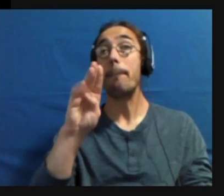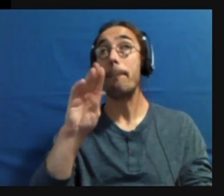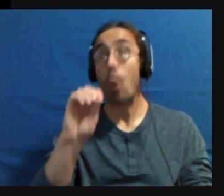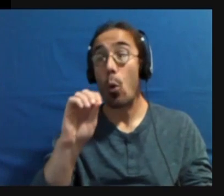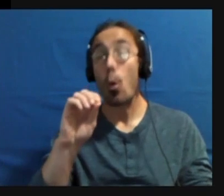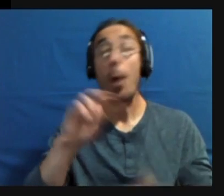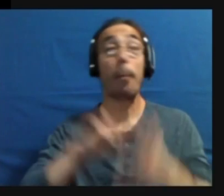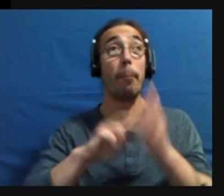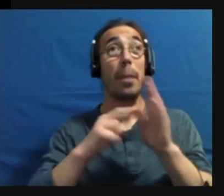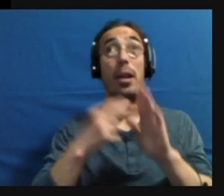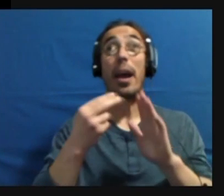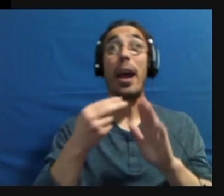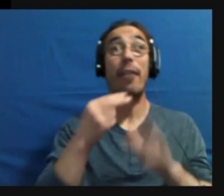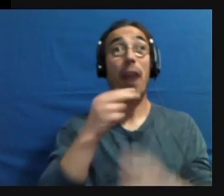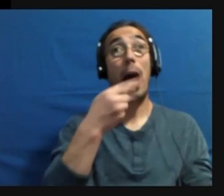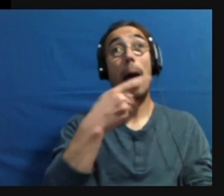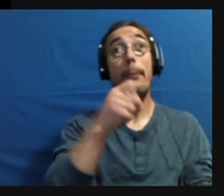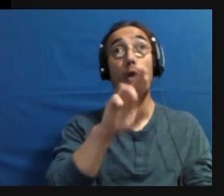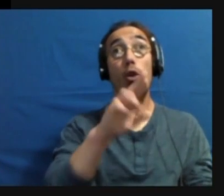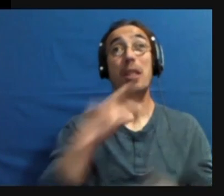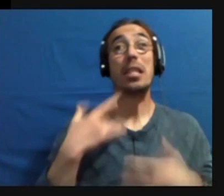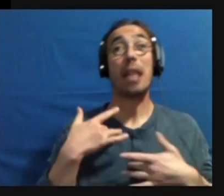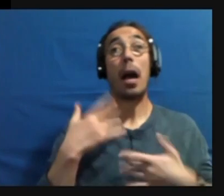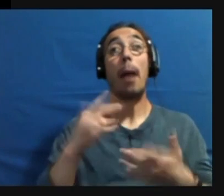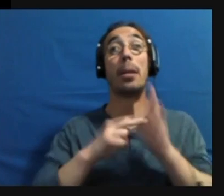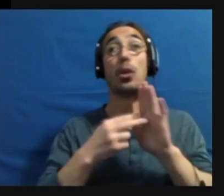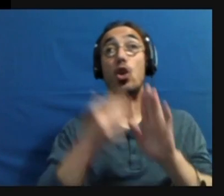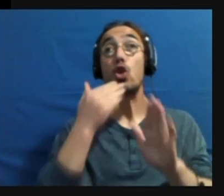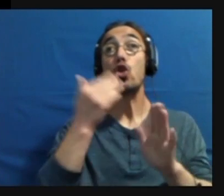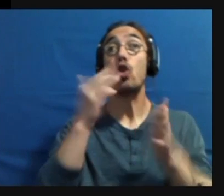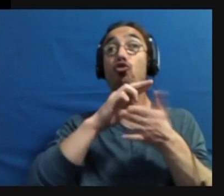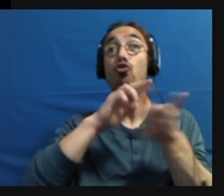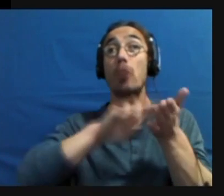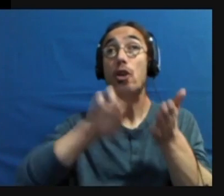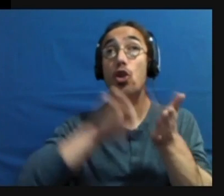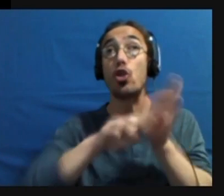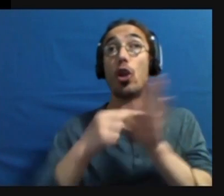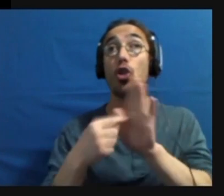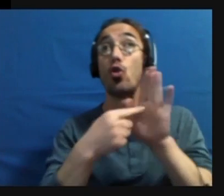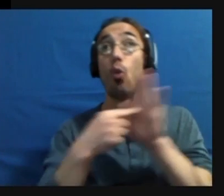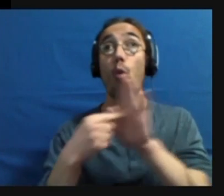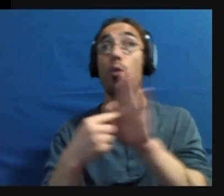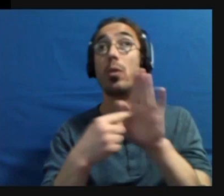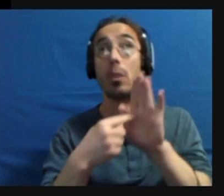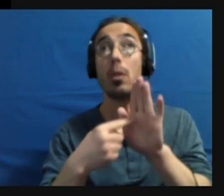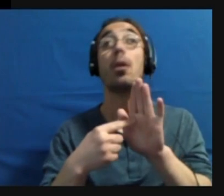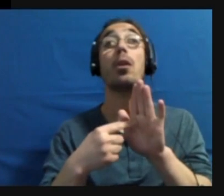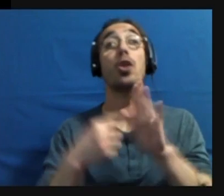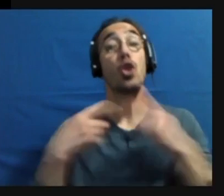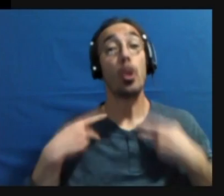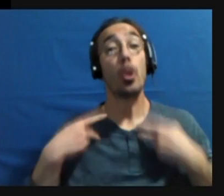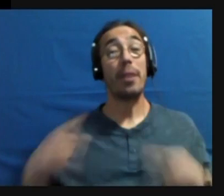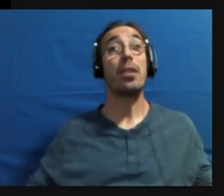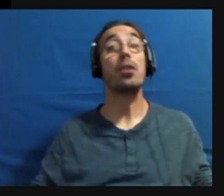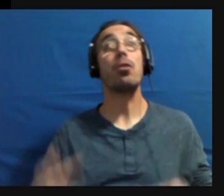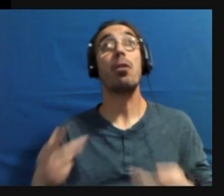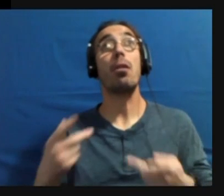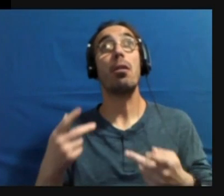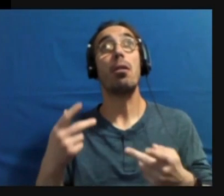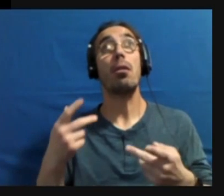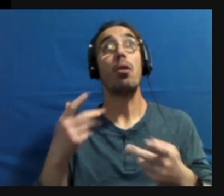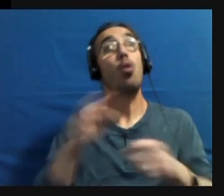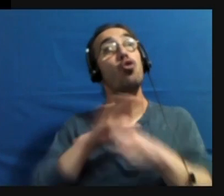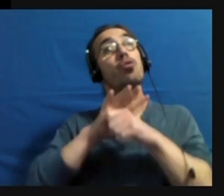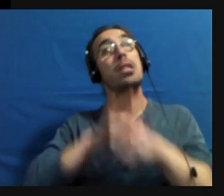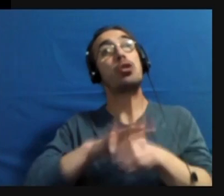hypersensitive, then there's good research out there that shows that it can be physically or it can be distressing. We